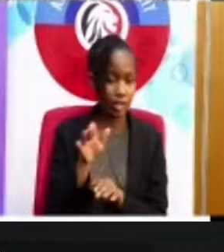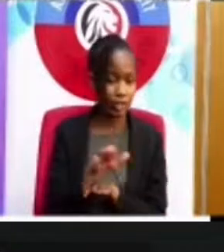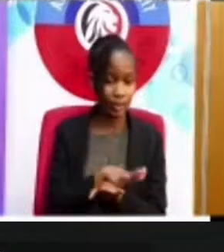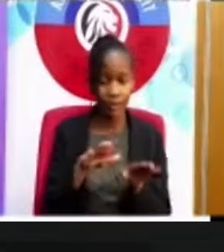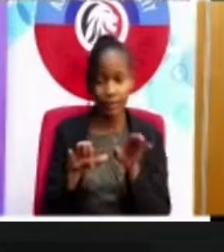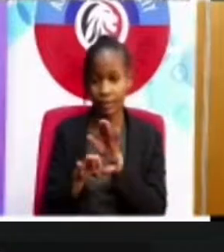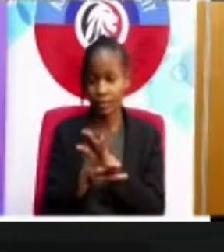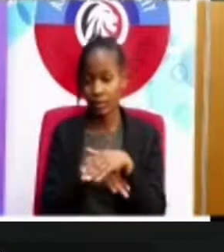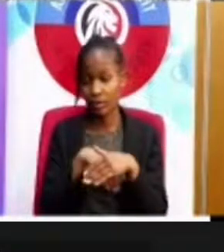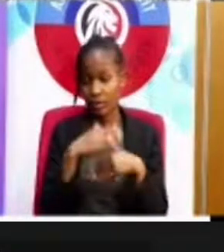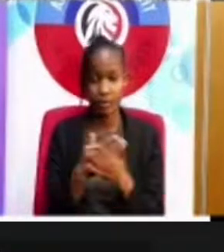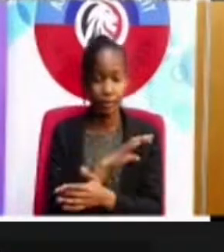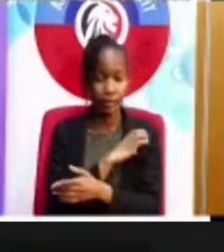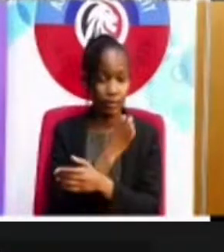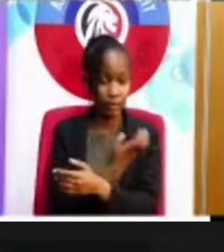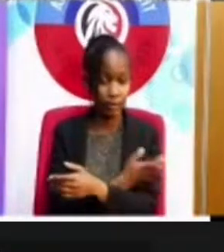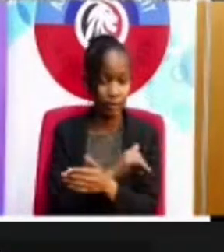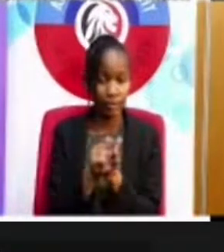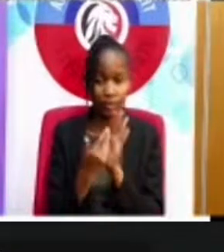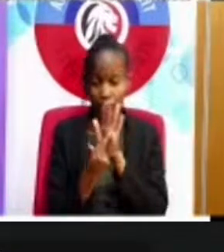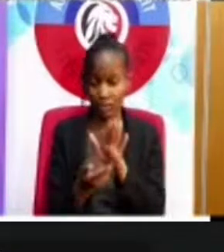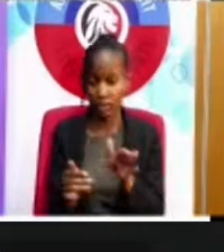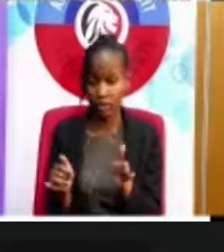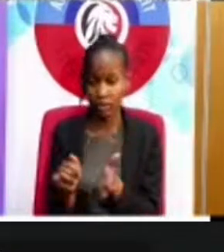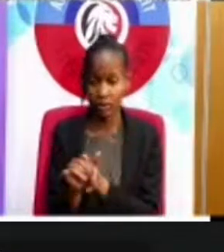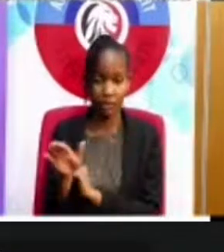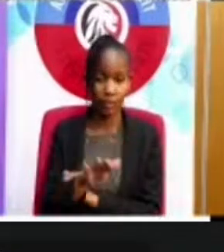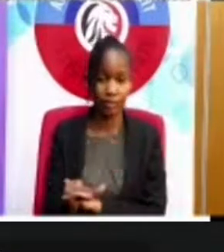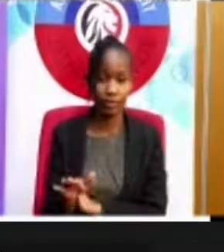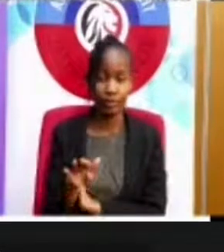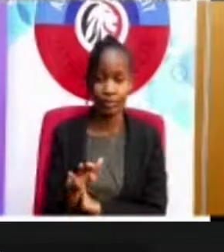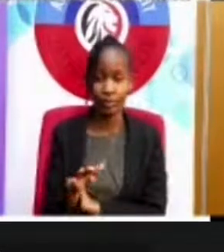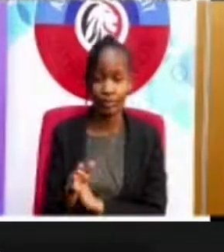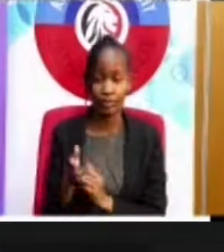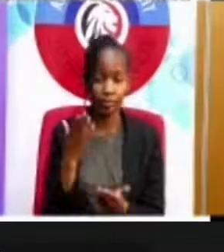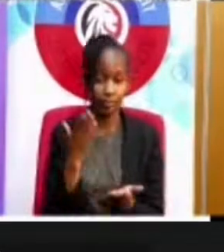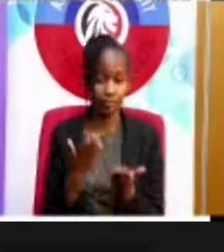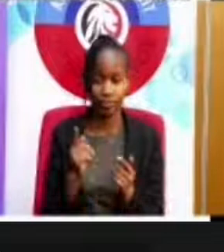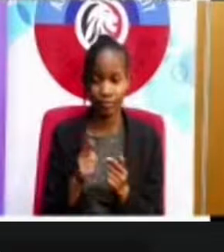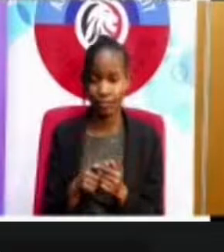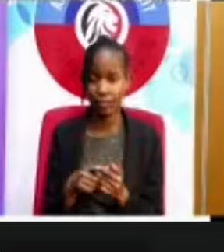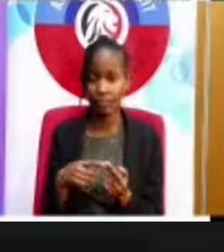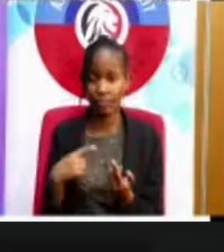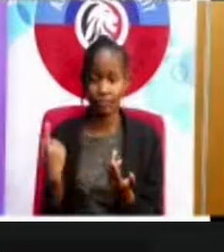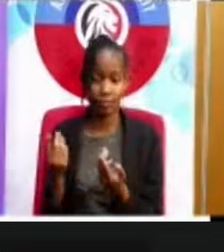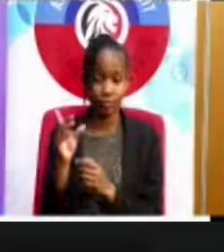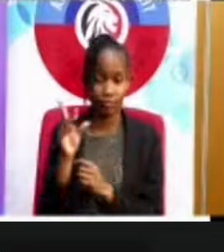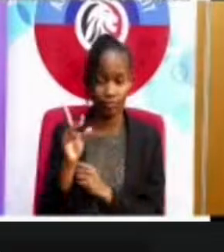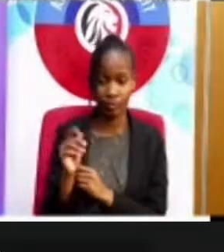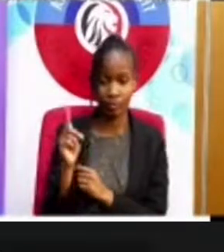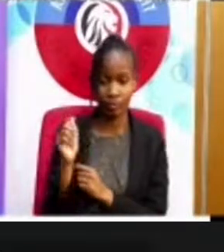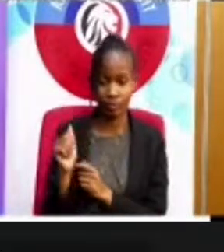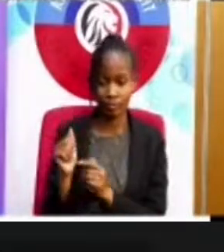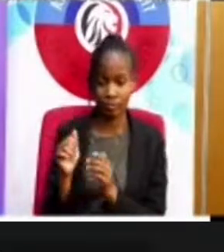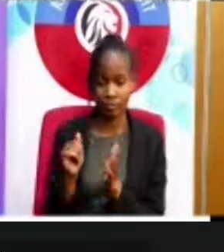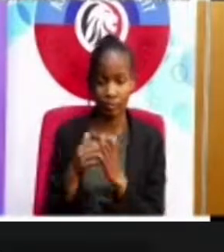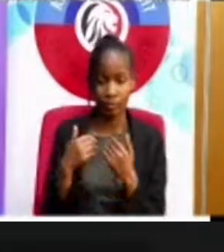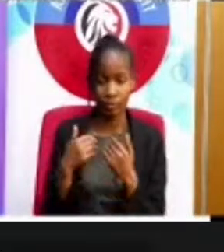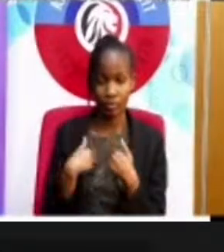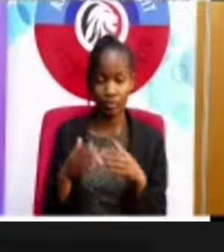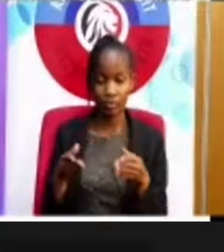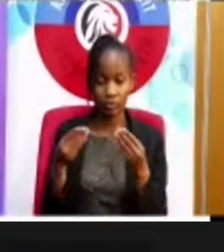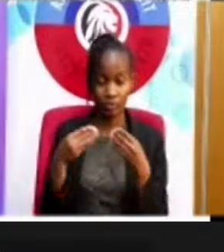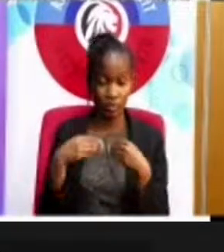we deploy in that area brings more results. When we compare the statistics and the data that we have and analyze it, it gives us more accurate